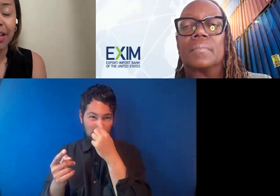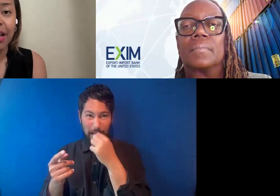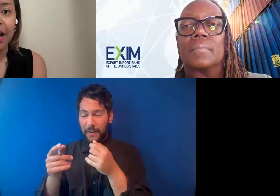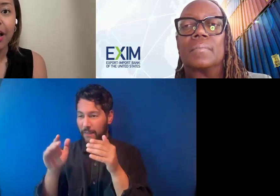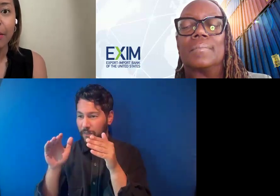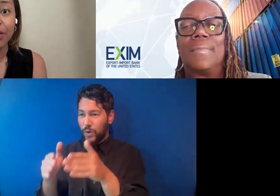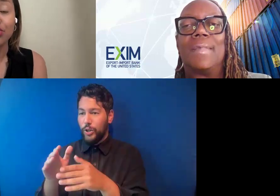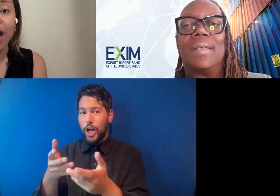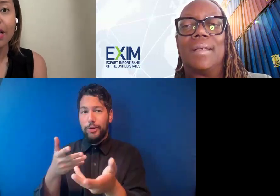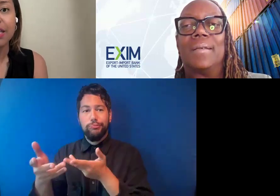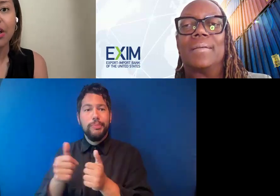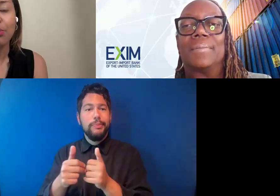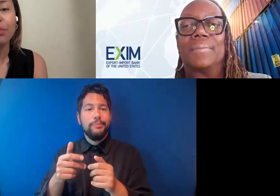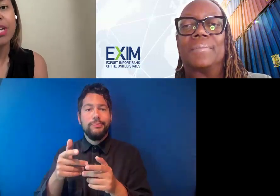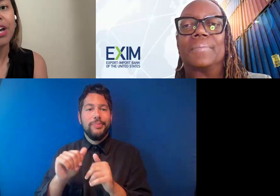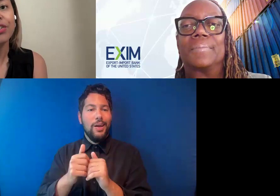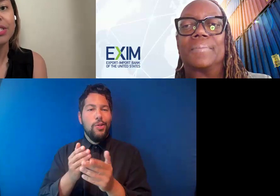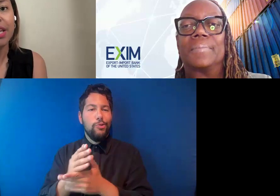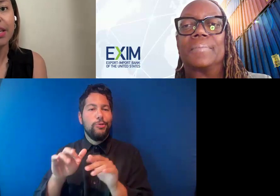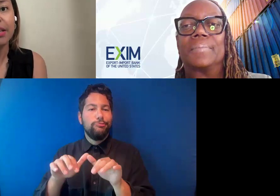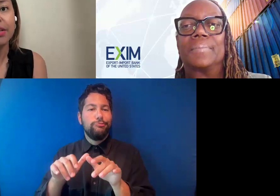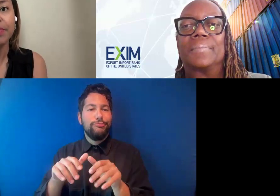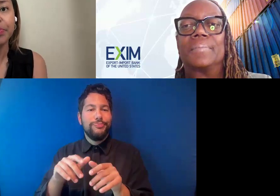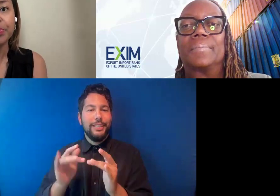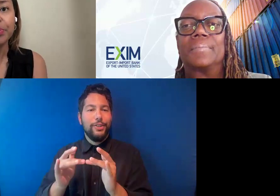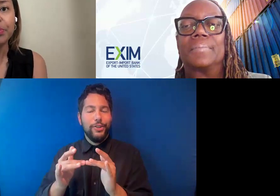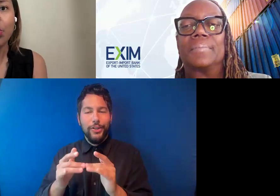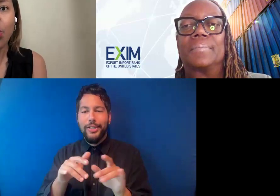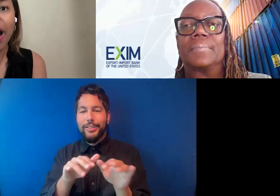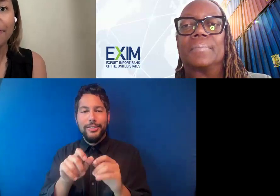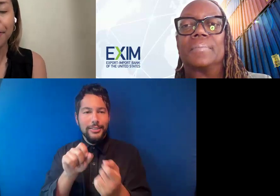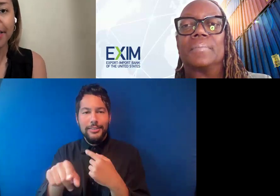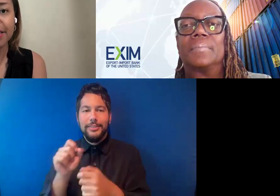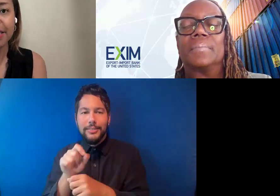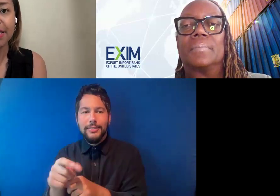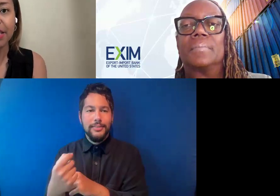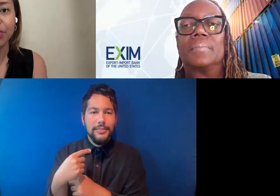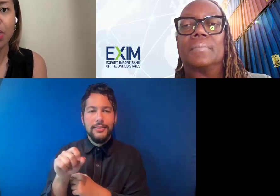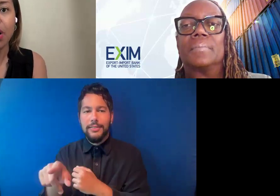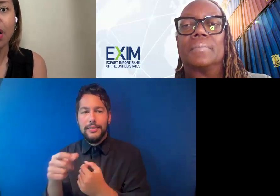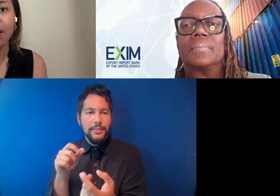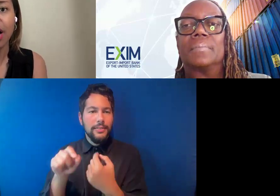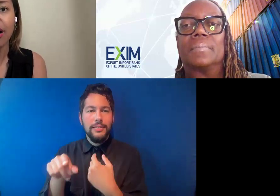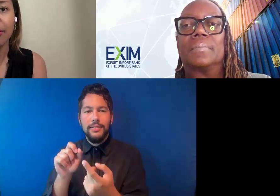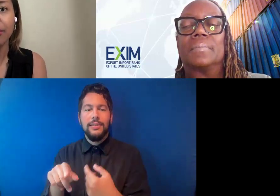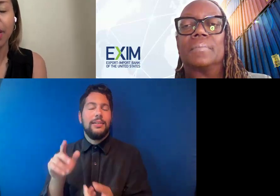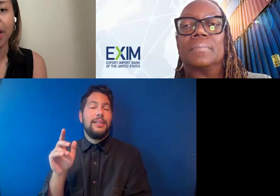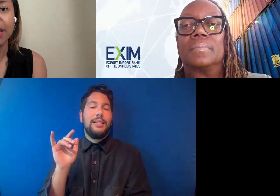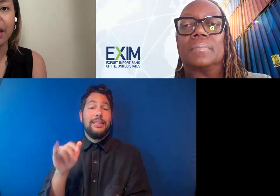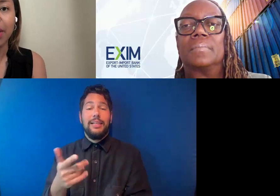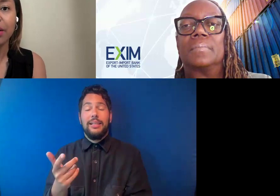the internet and trying to help them to understand why, for instance, if you